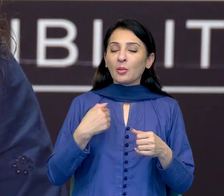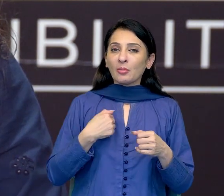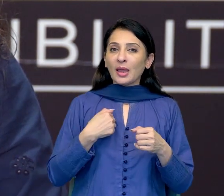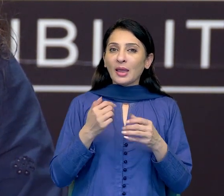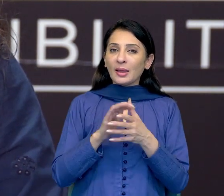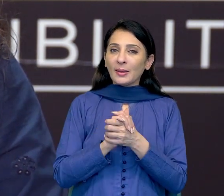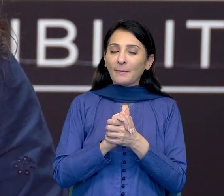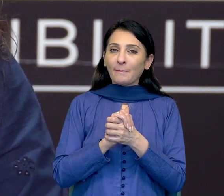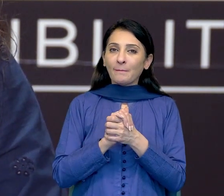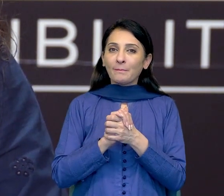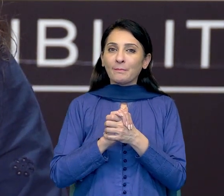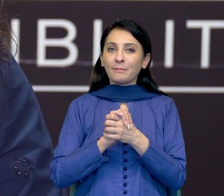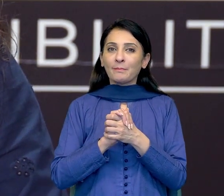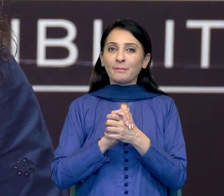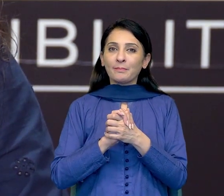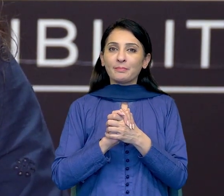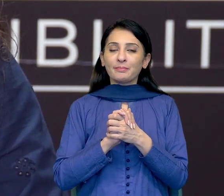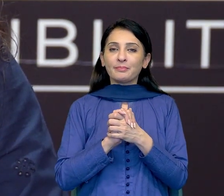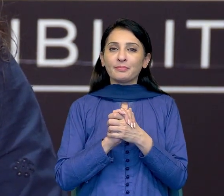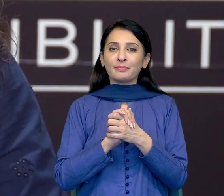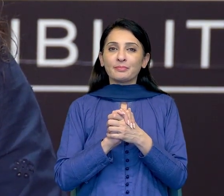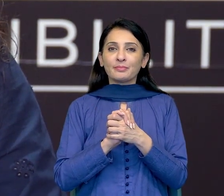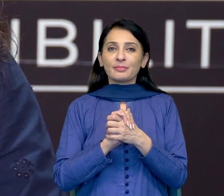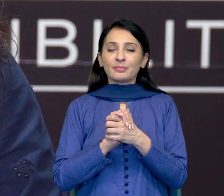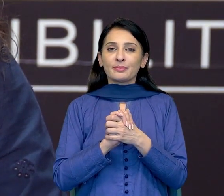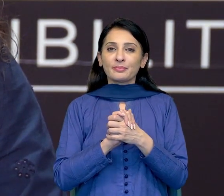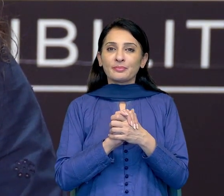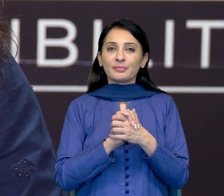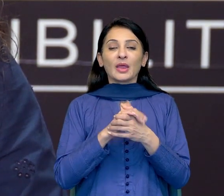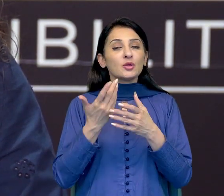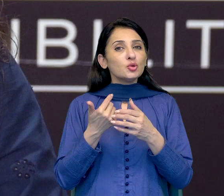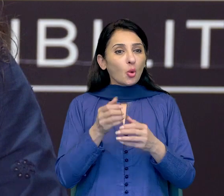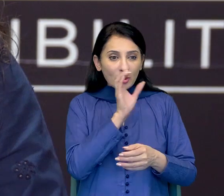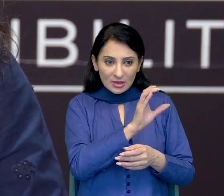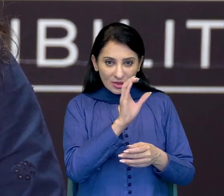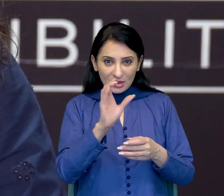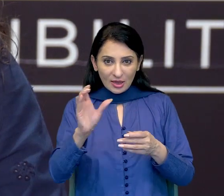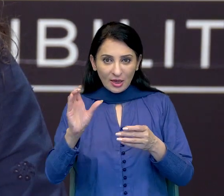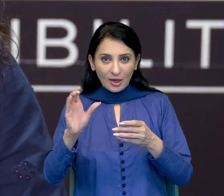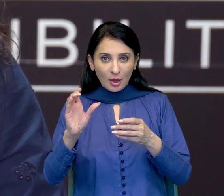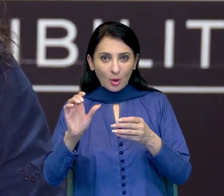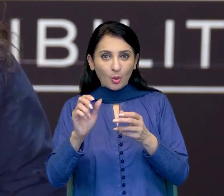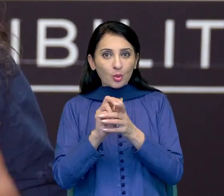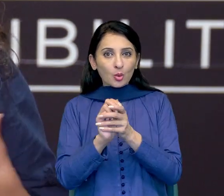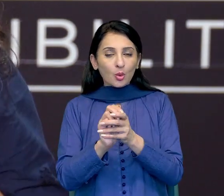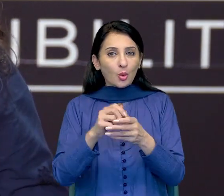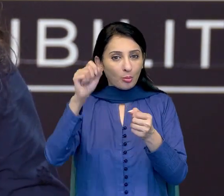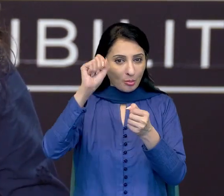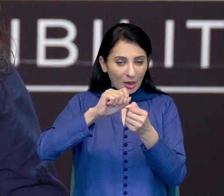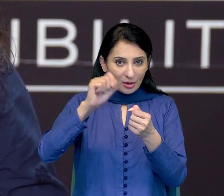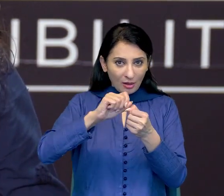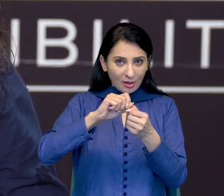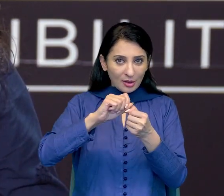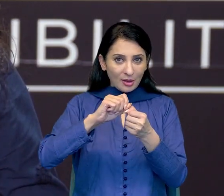But otherwise, I think I've been trying to also stretch and expand